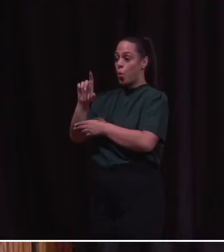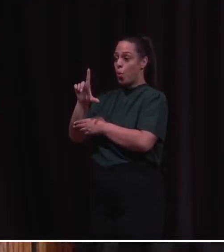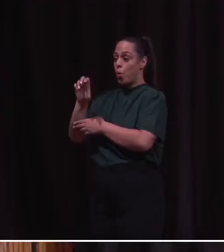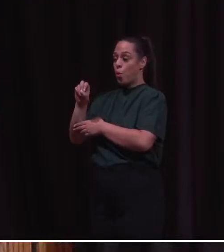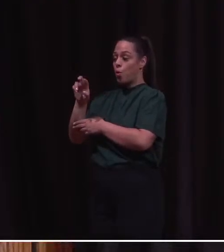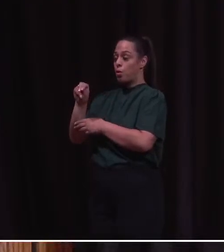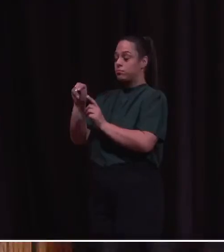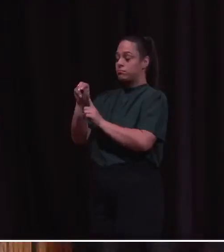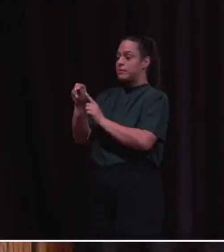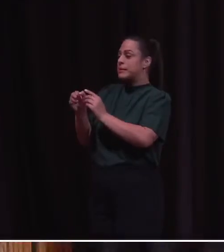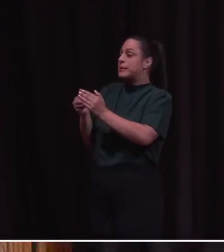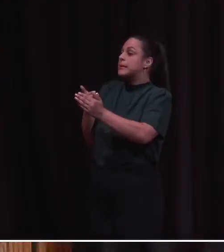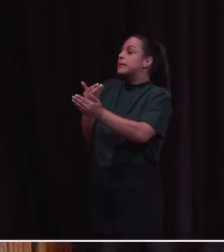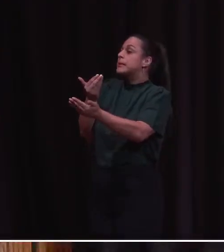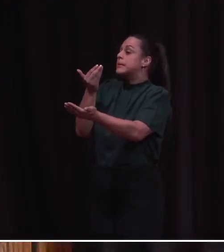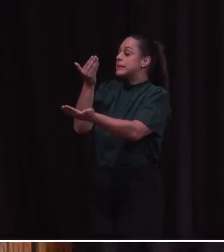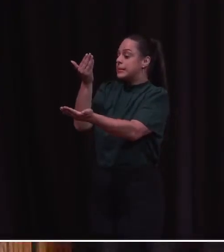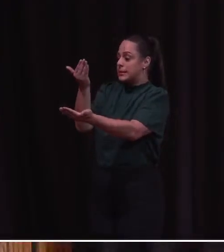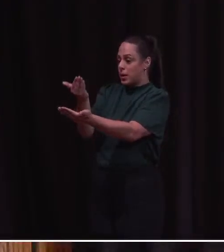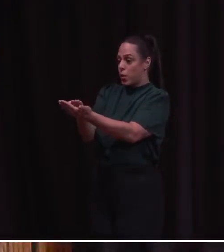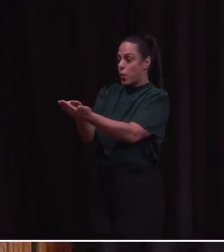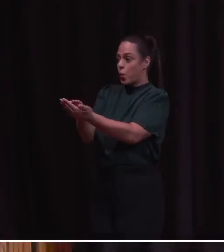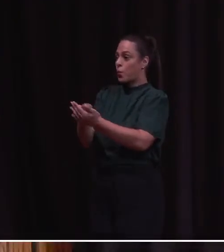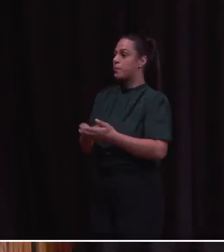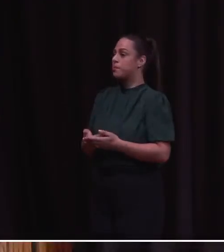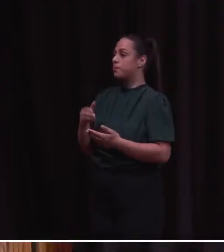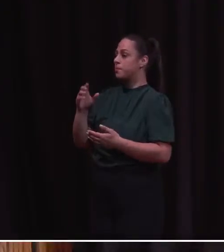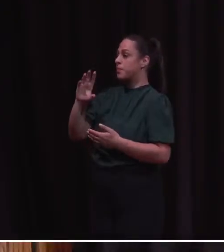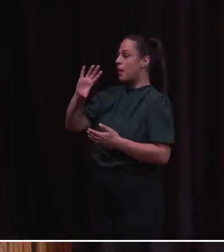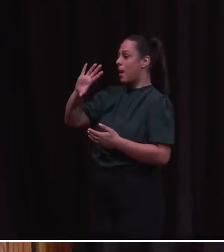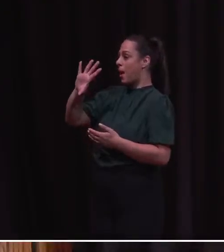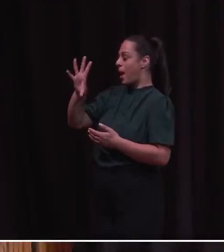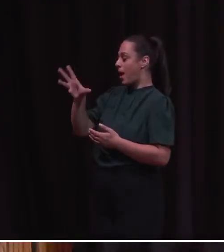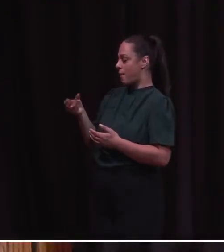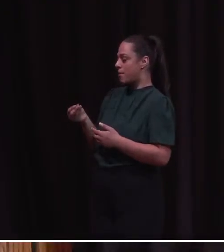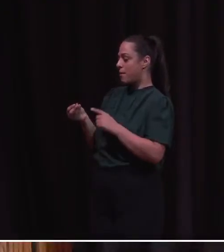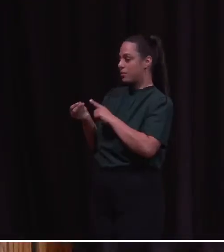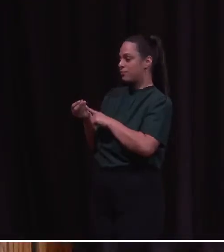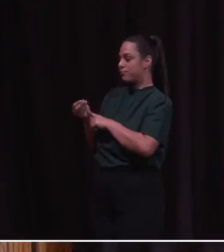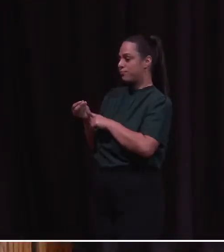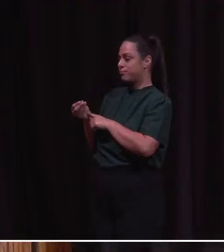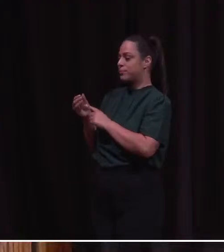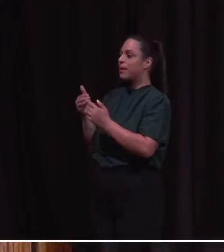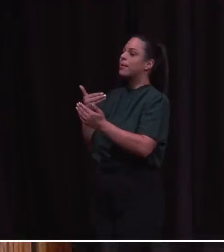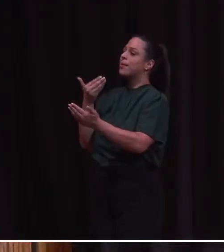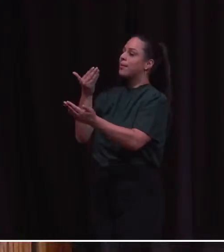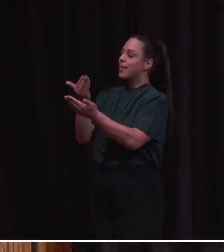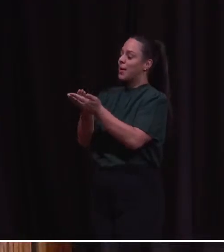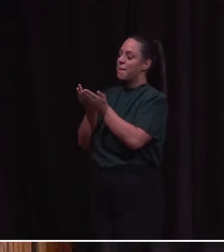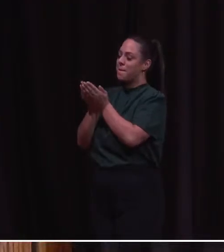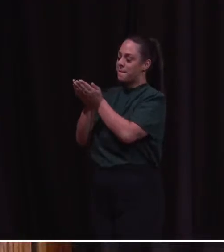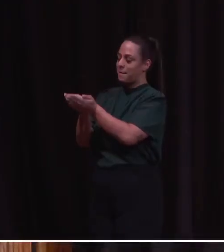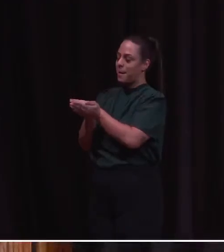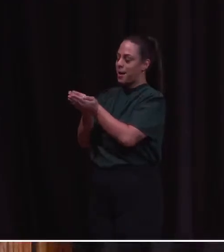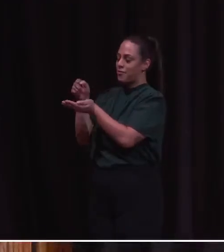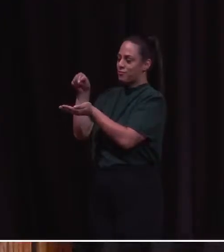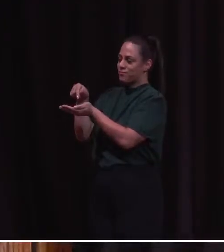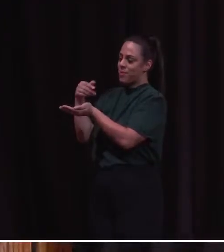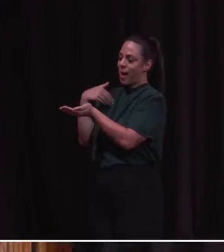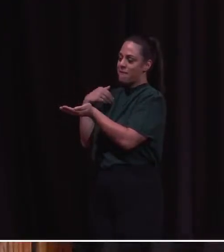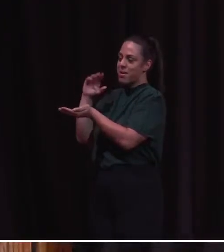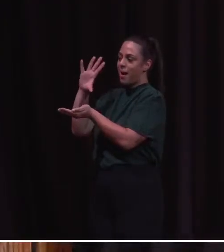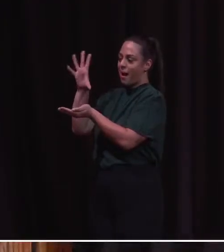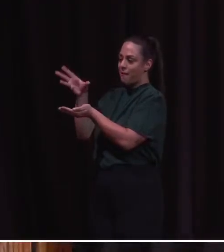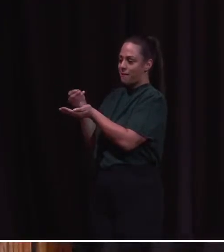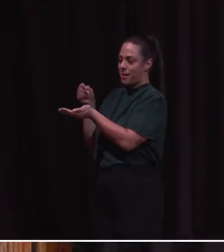had a number of Africans among his crew. I am also saying that the ways in which enslaved Africans were treated